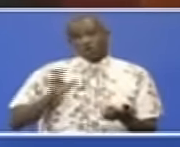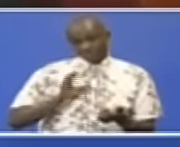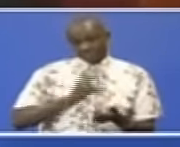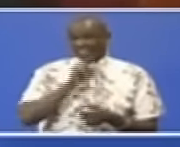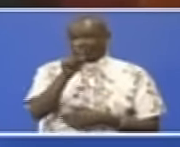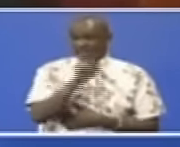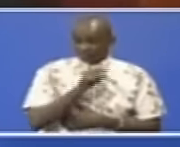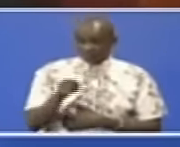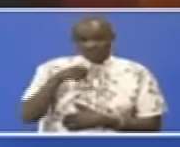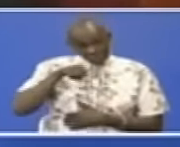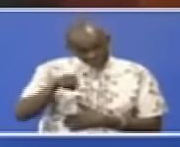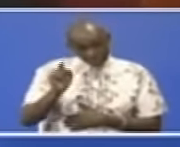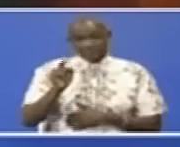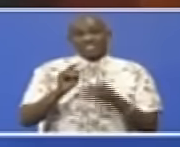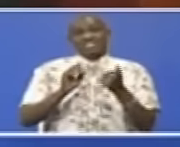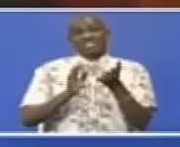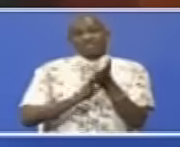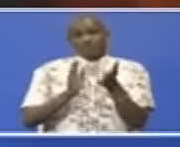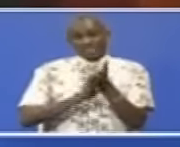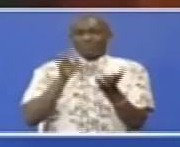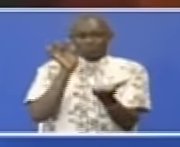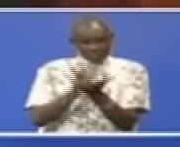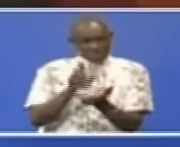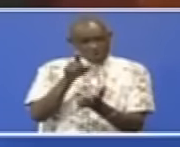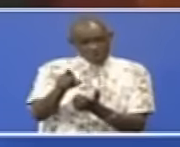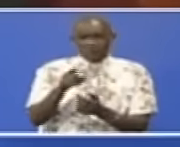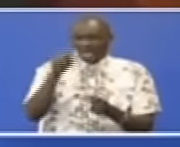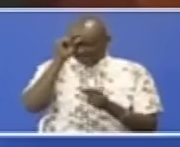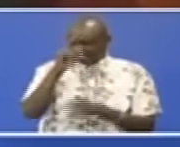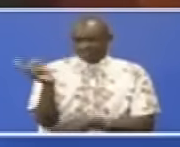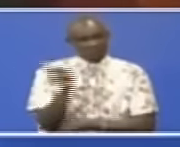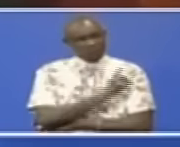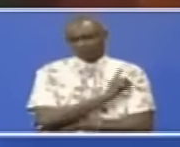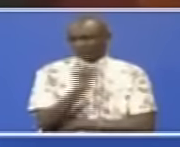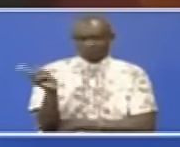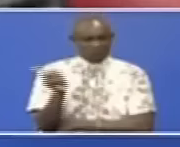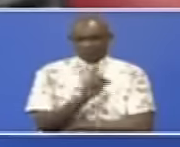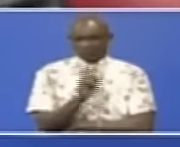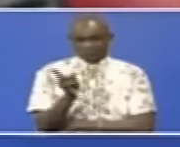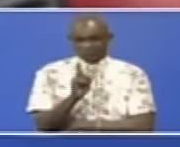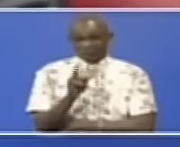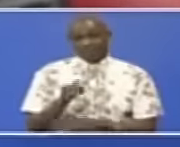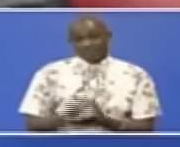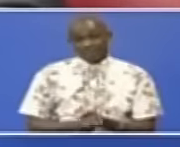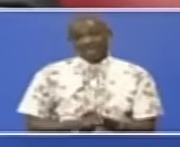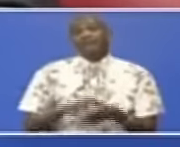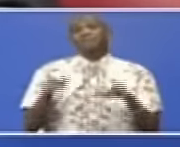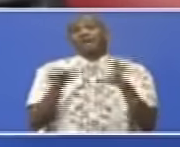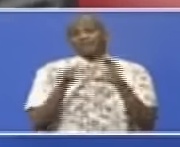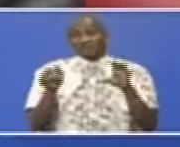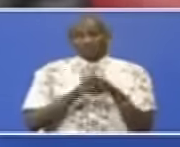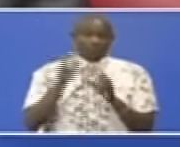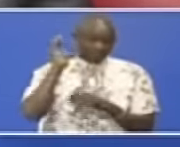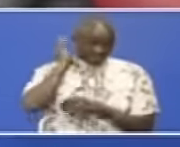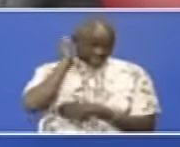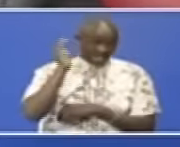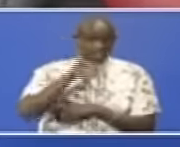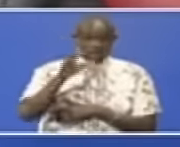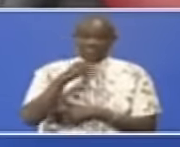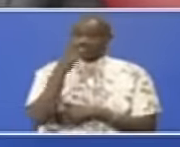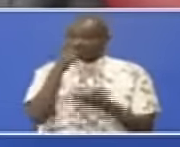the committee therefore did not recommend the impeachment of the governor of Muranga County. Members of the Muranga County Assembly accused Wa